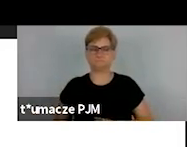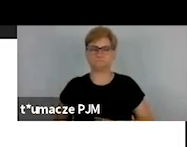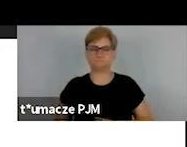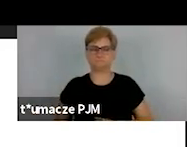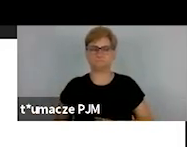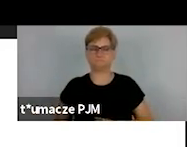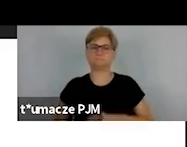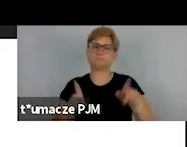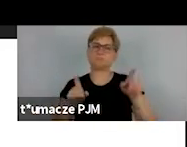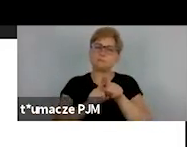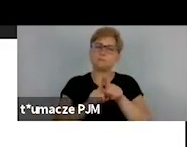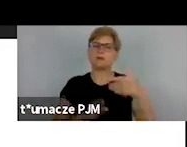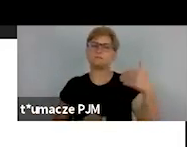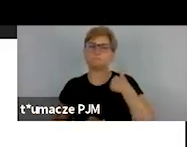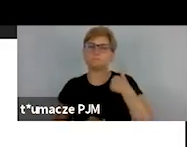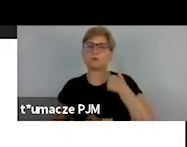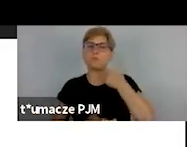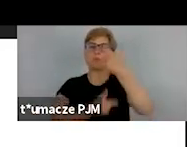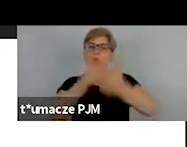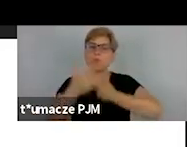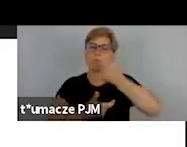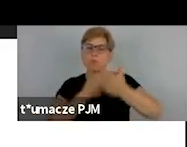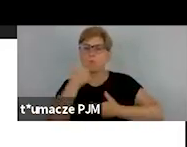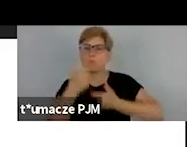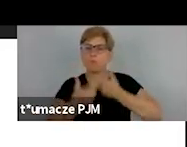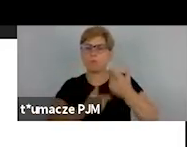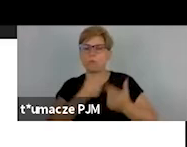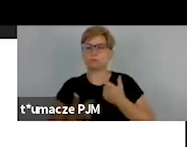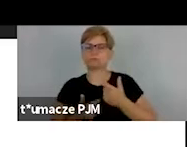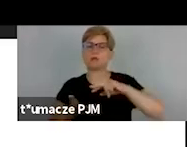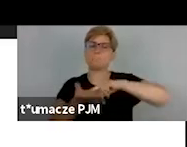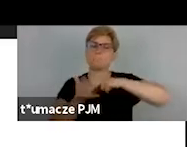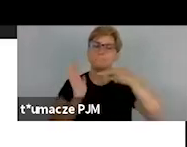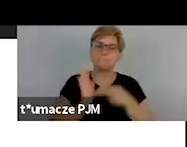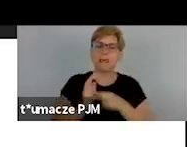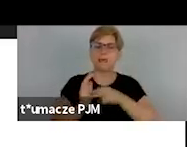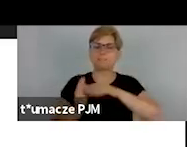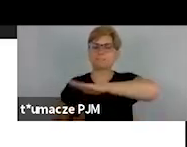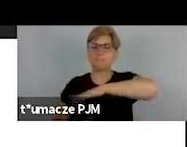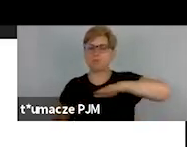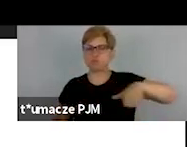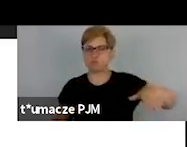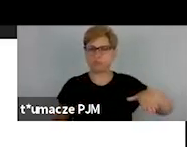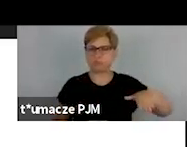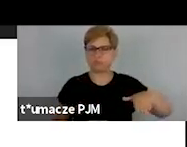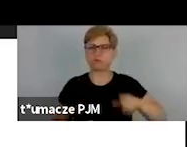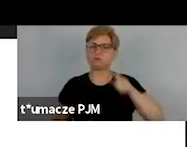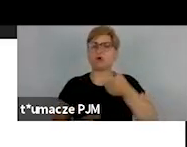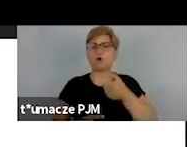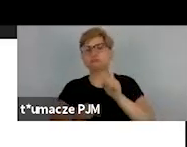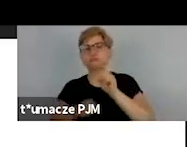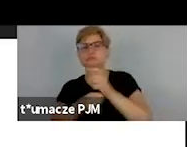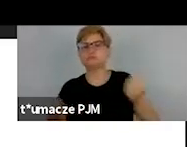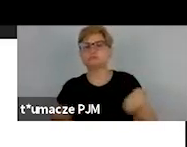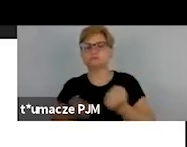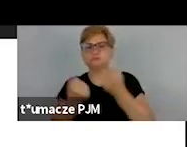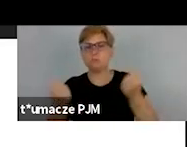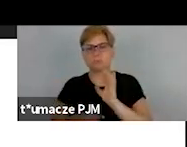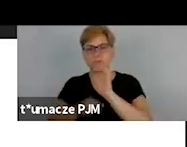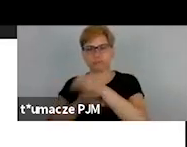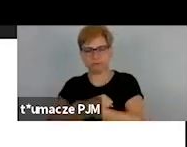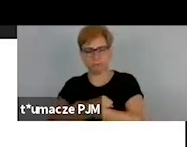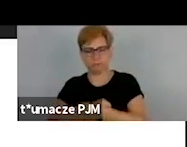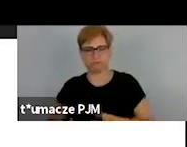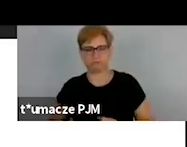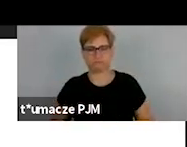won very recently. And when either the government or the private sector doesn't act in accordance with their obligations, we